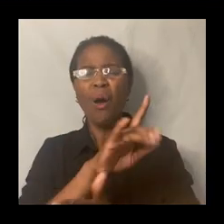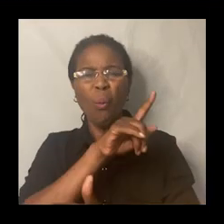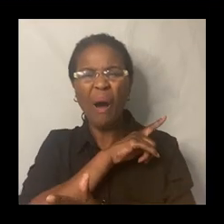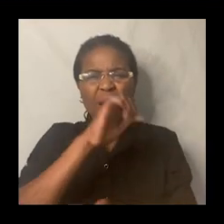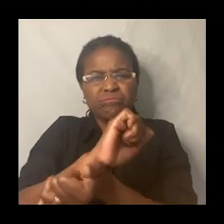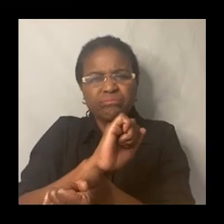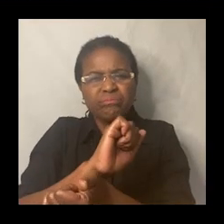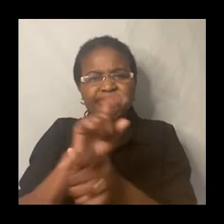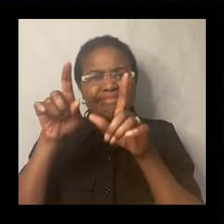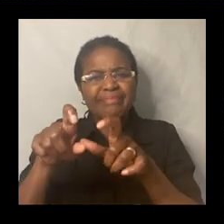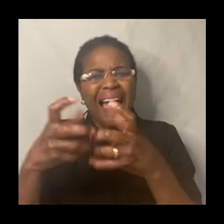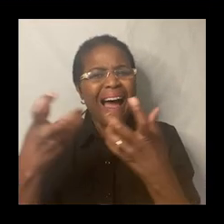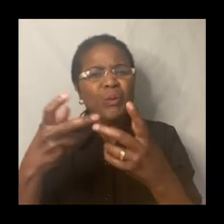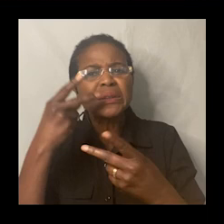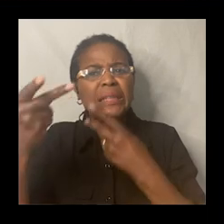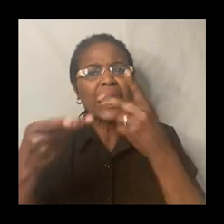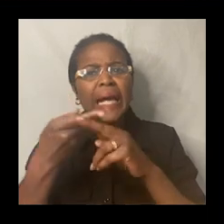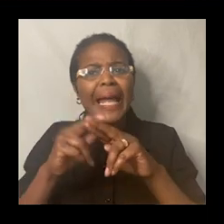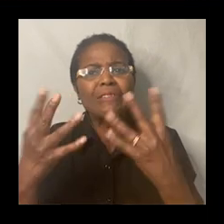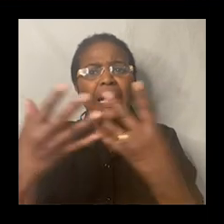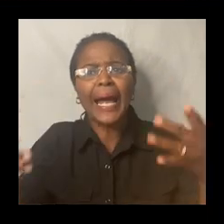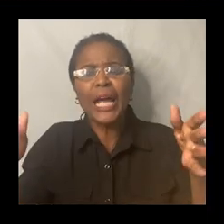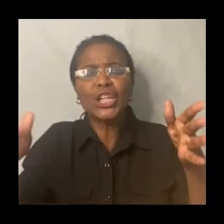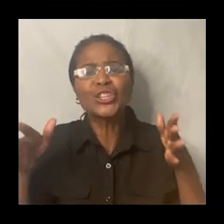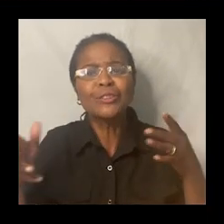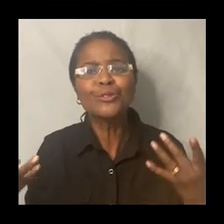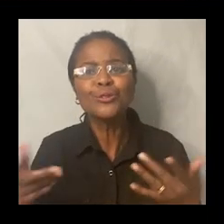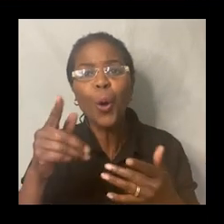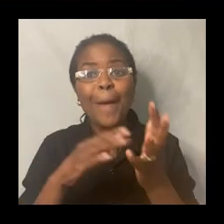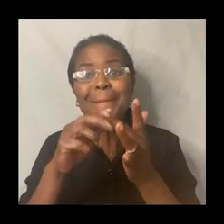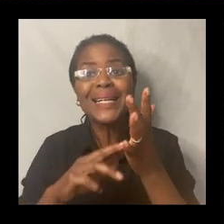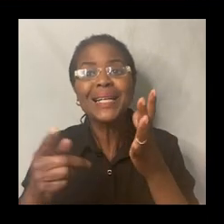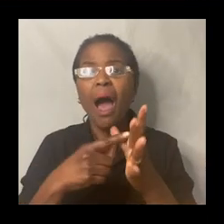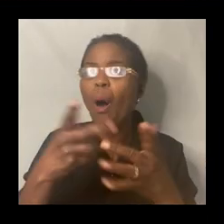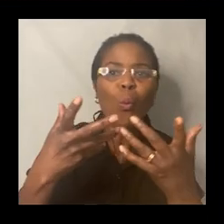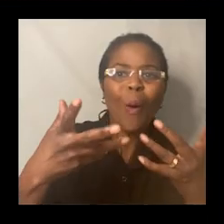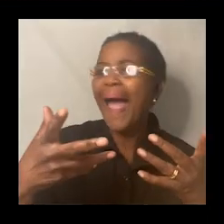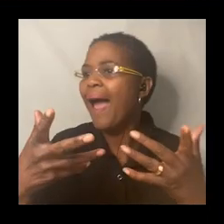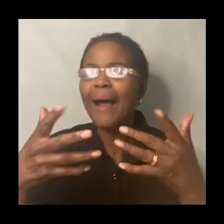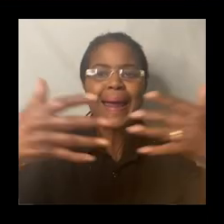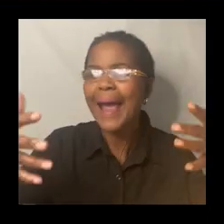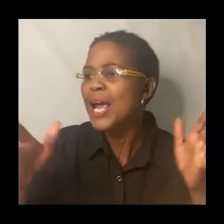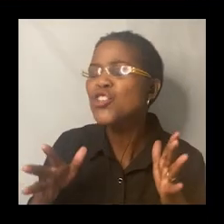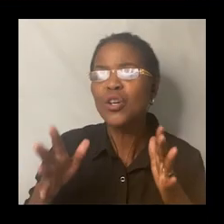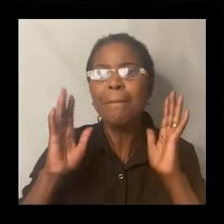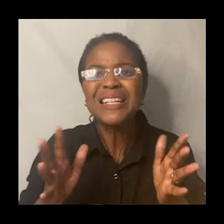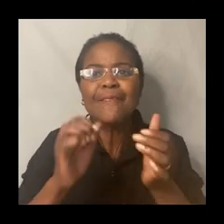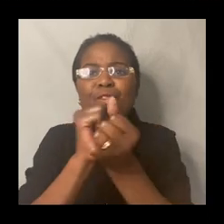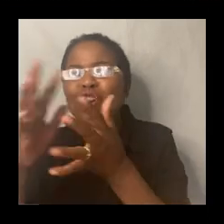can we sing if we're put inside a cage? And Mina is constantly looking for the places where the cages are. Let us break free of our